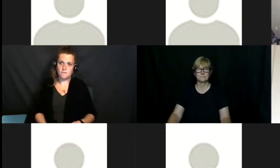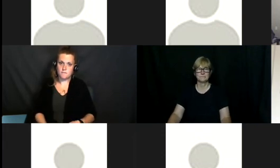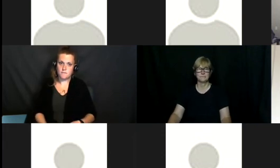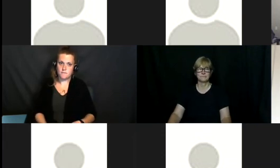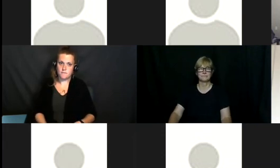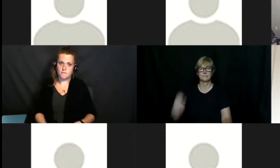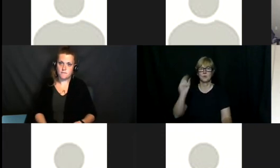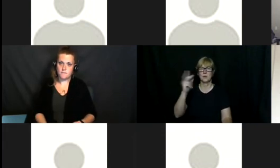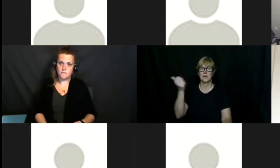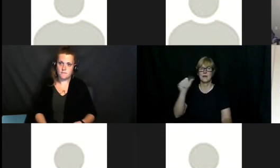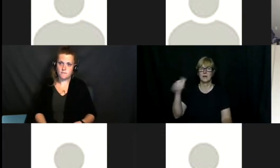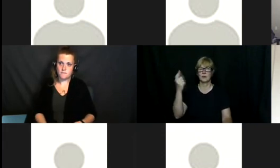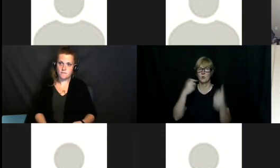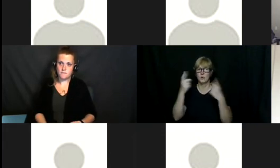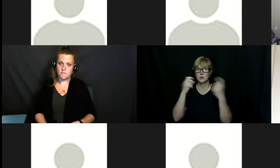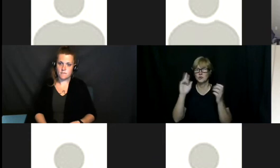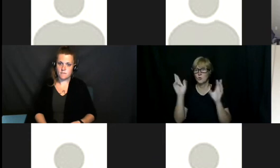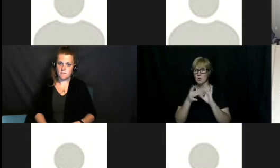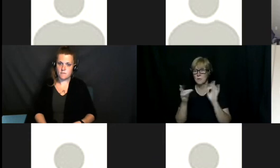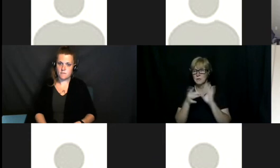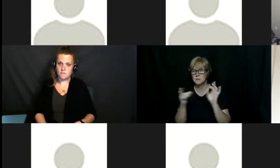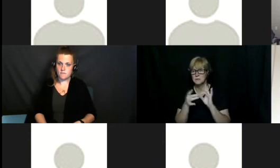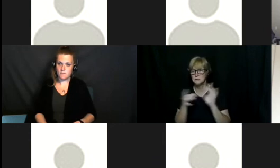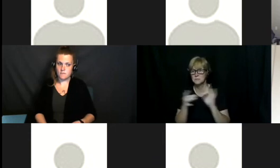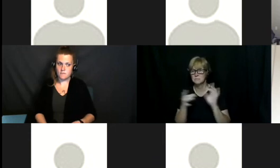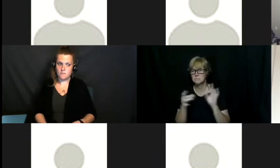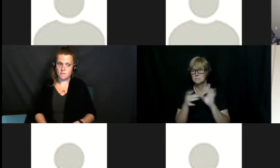So any other questions or comments?